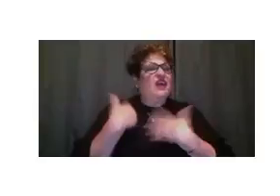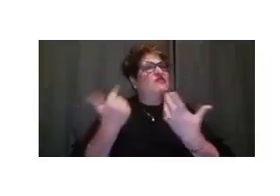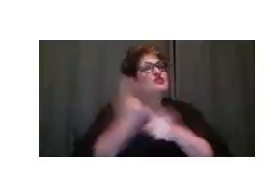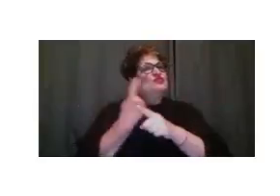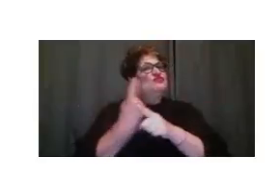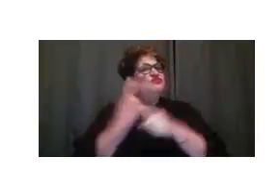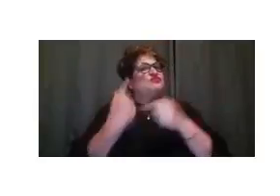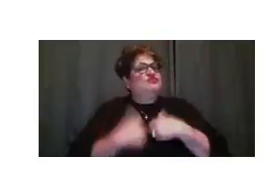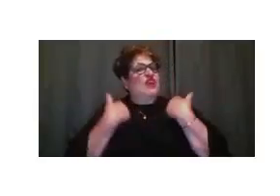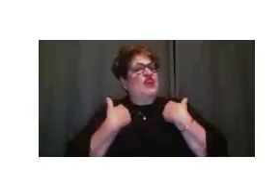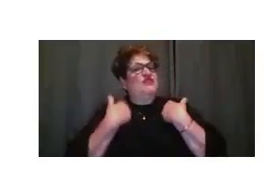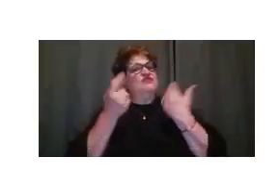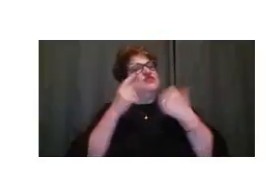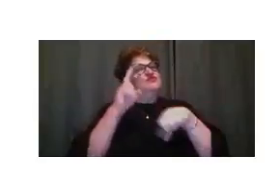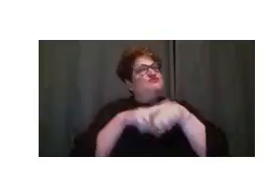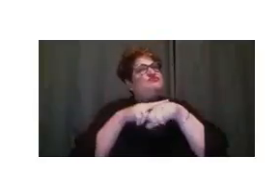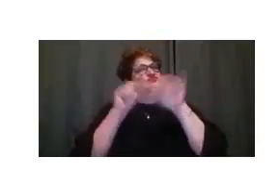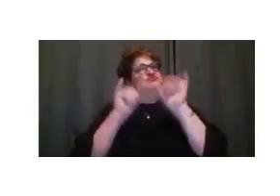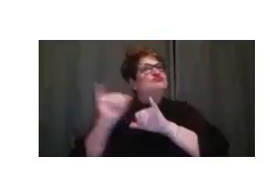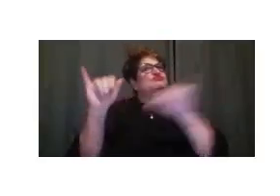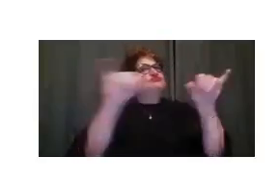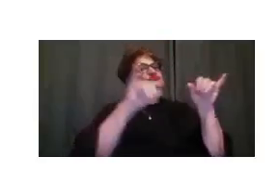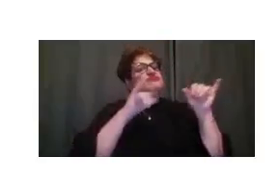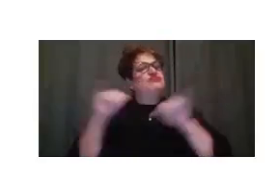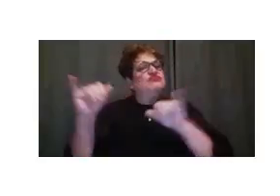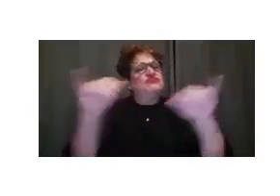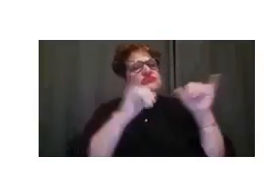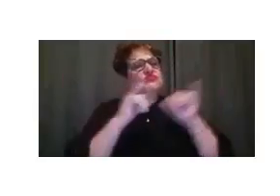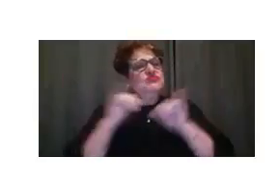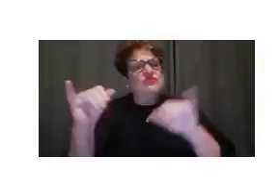else? Can we just be